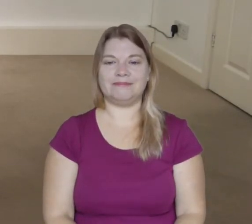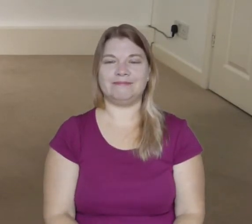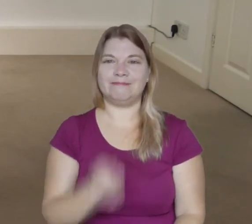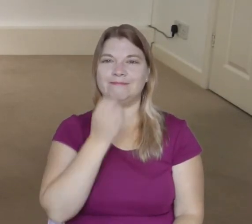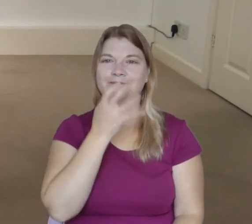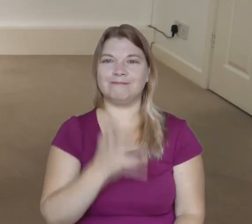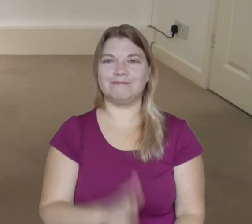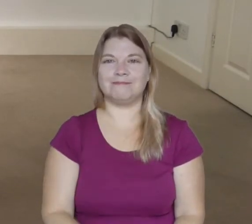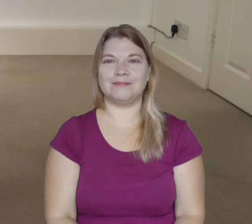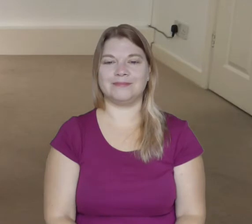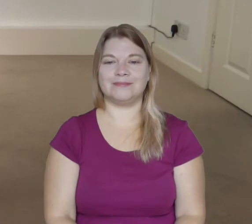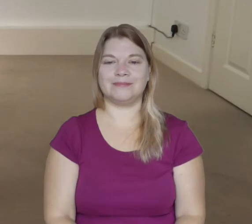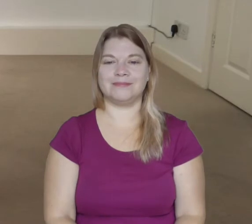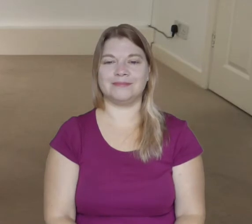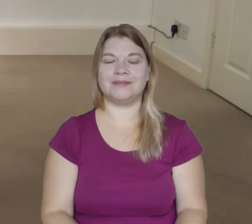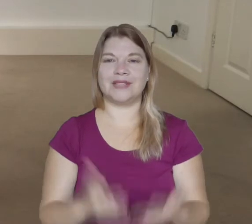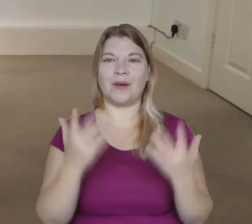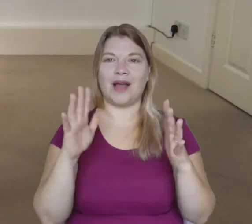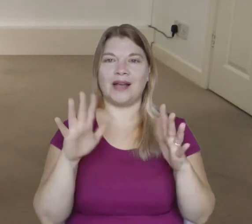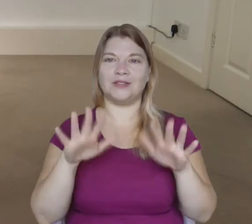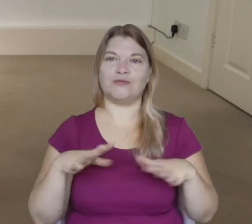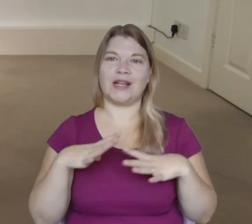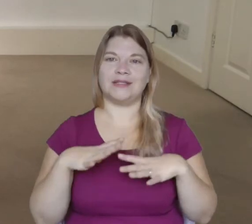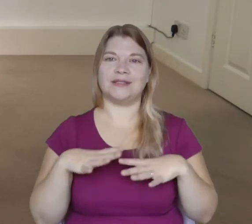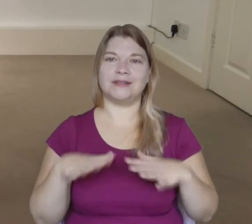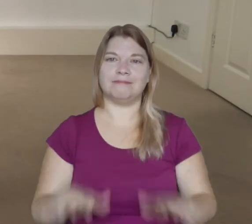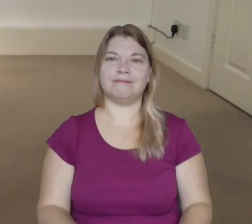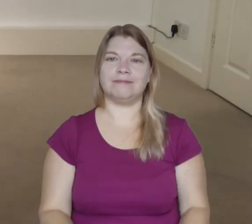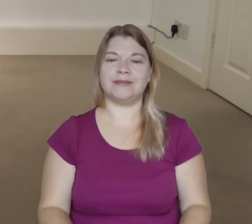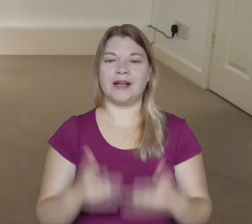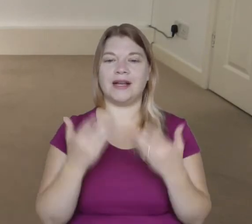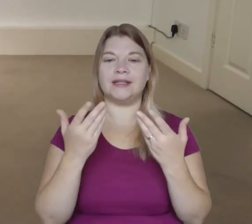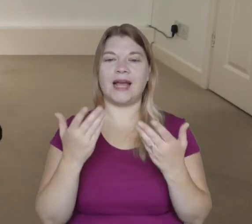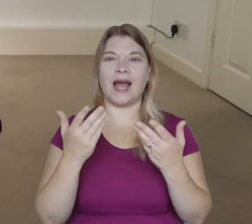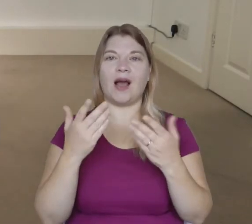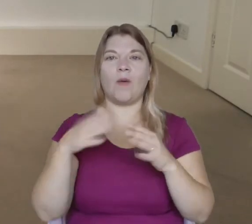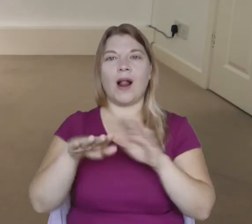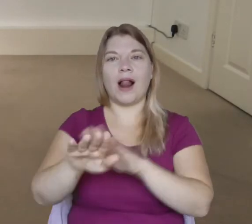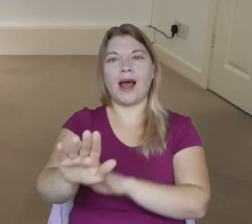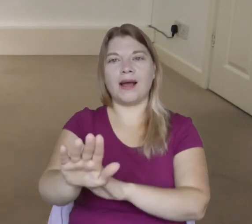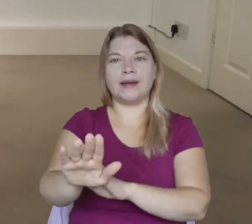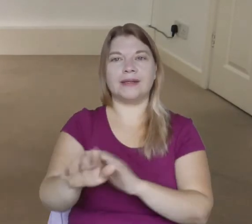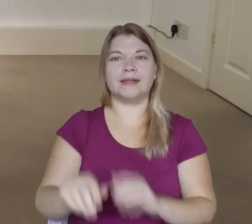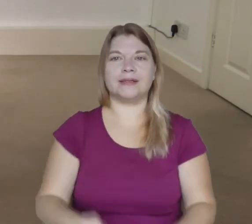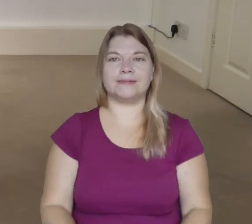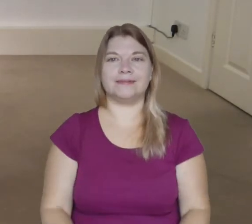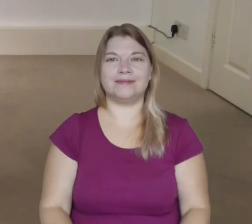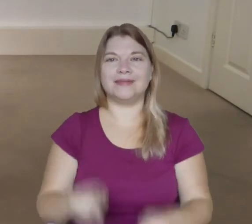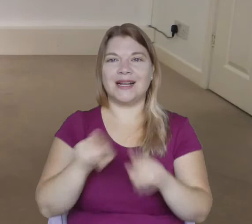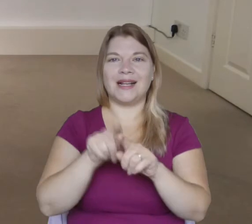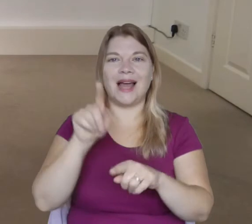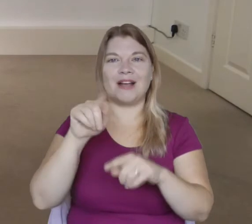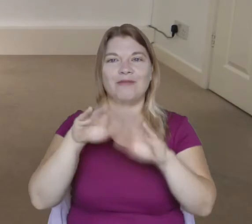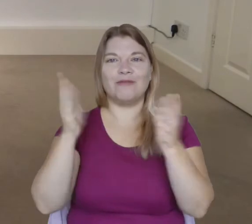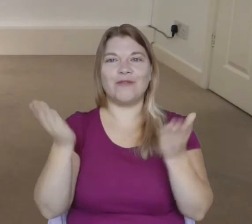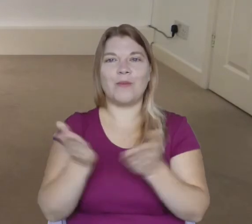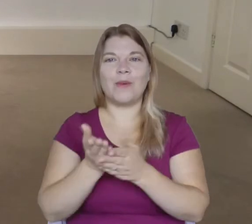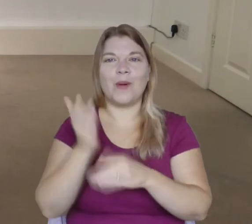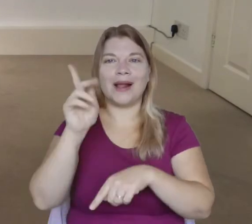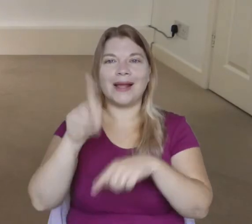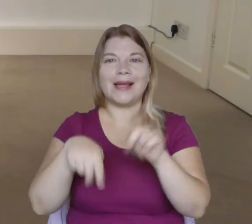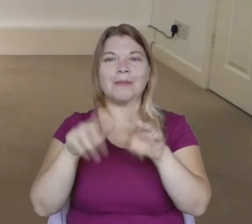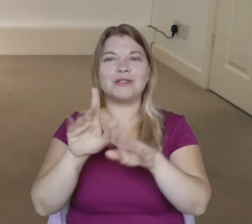Lovely, good stuff. Resting your hands now, and we're just going to extend one leg at a time as if you're kicking a football, very, very